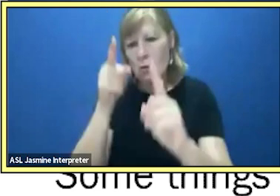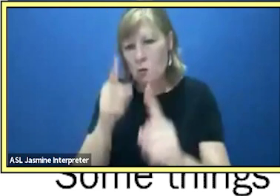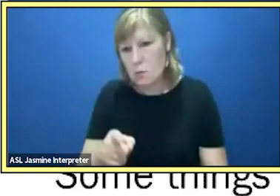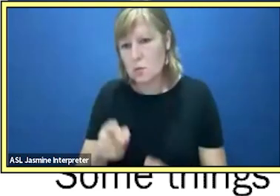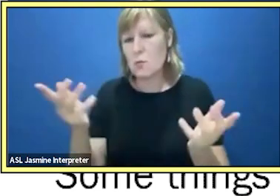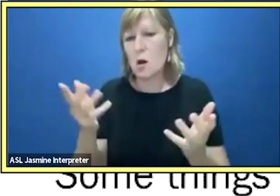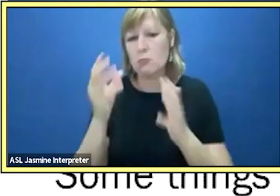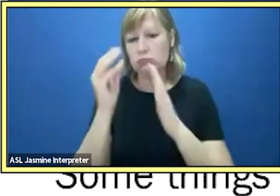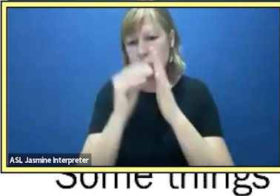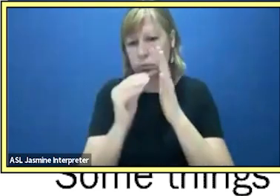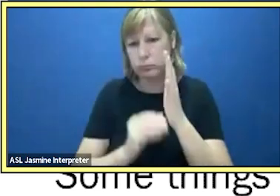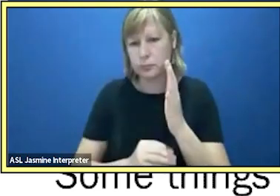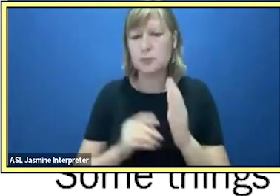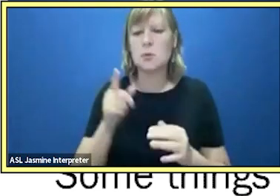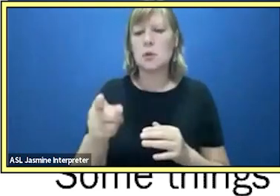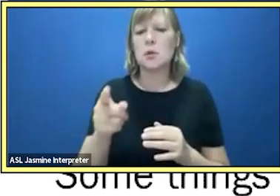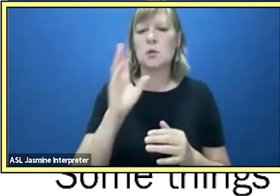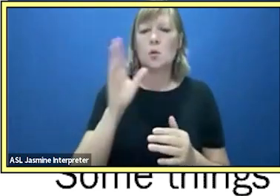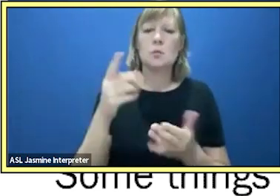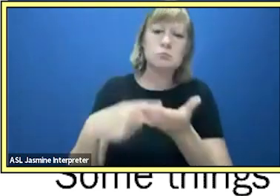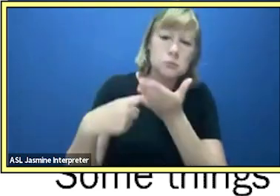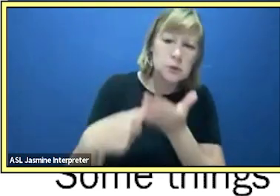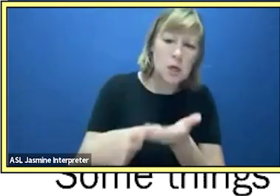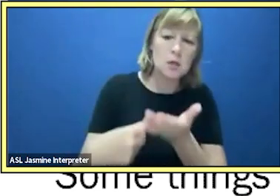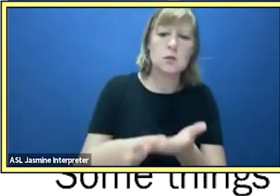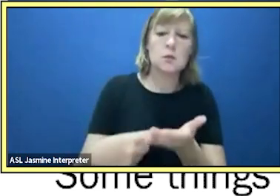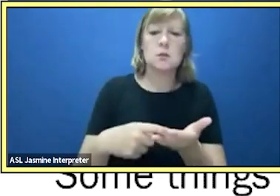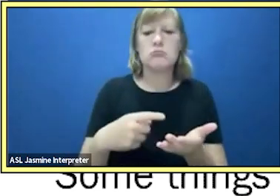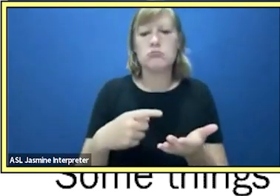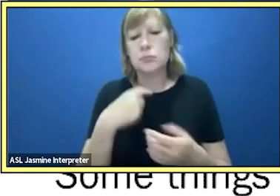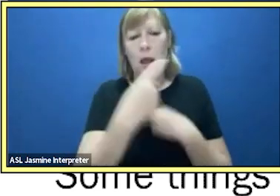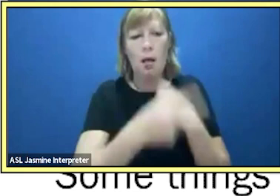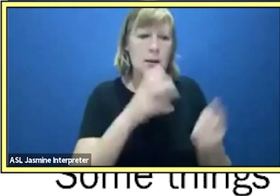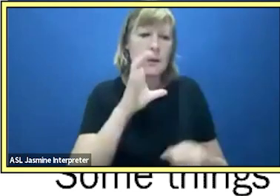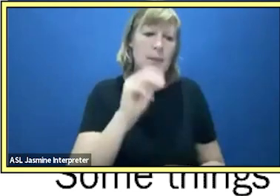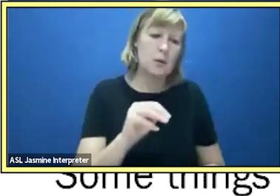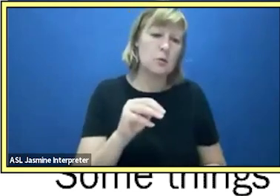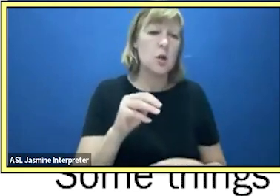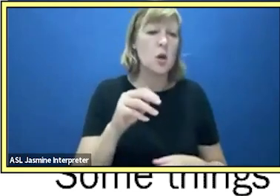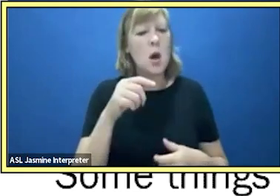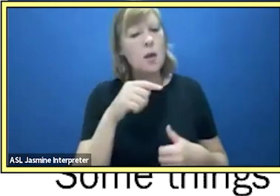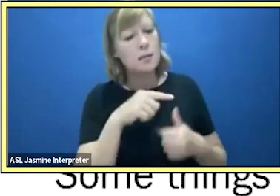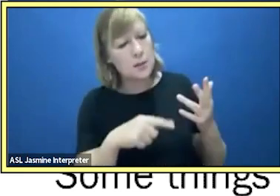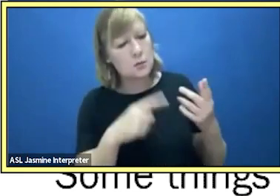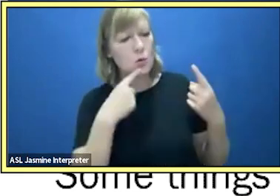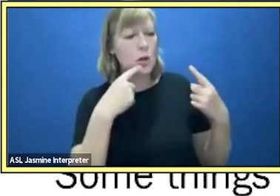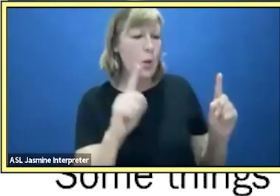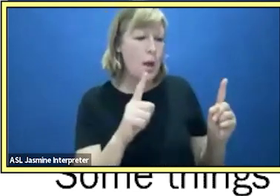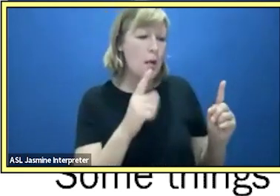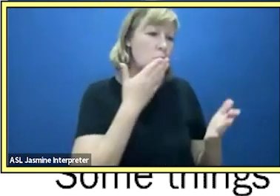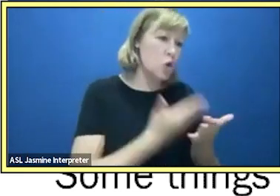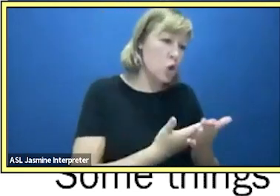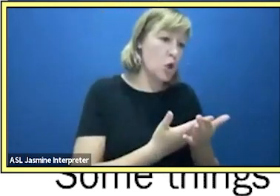are. You will talk to the case manager about what's working really well for you, what may be not working so well for